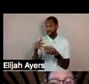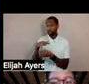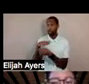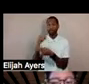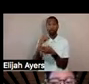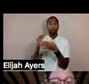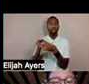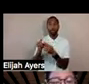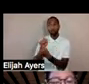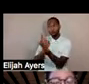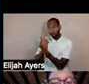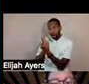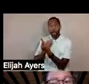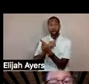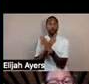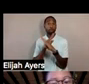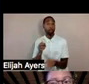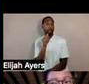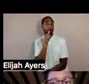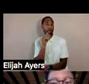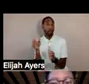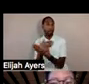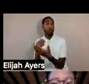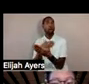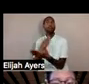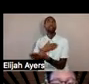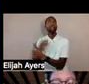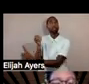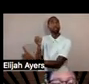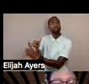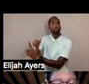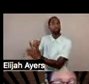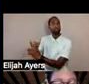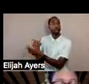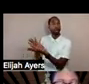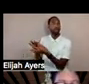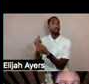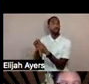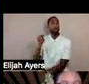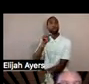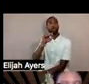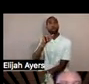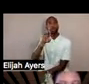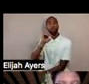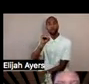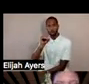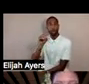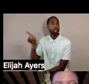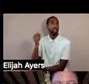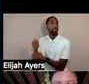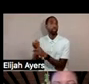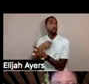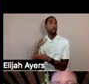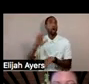messages or one-on-one in a private room, please send a direct message to Miro. Going to give space for Miro to come on